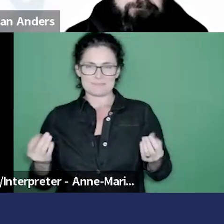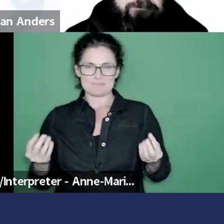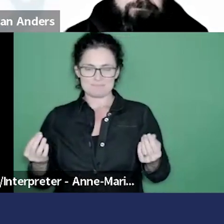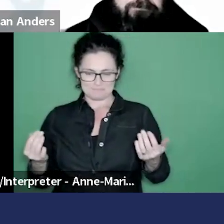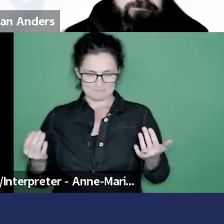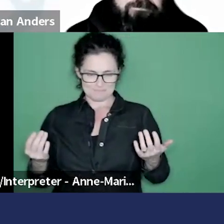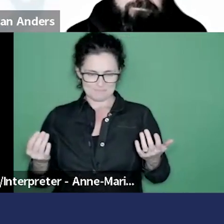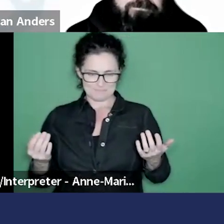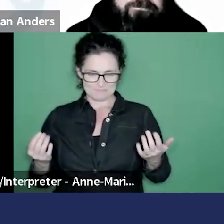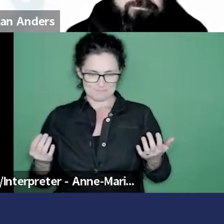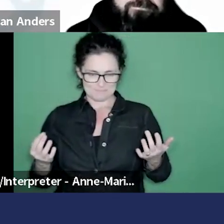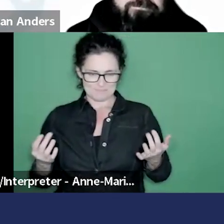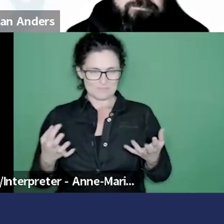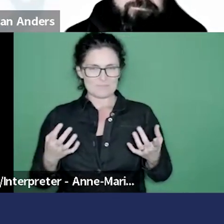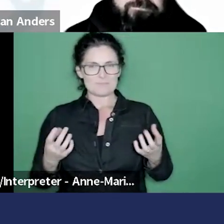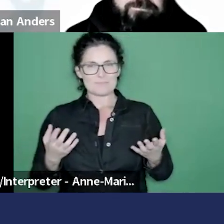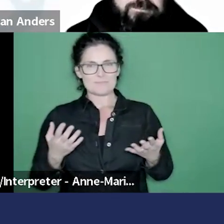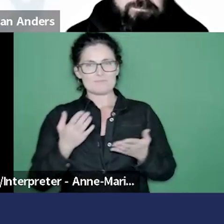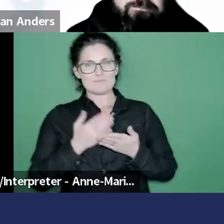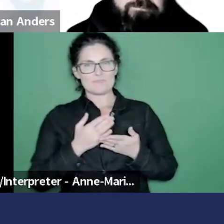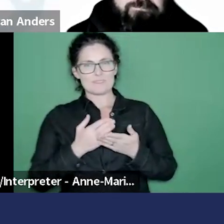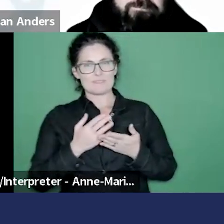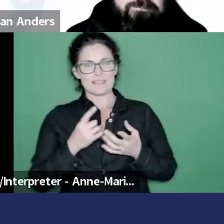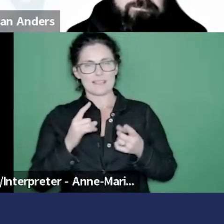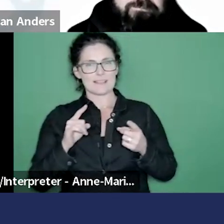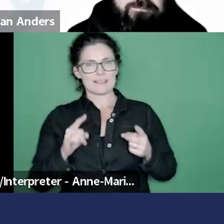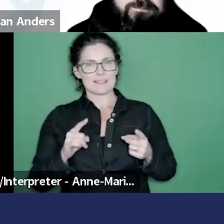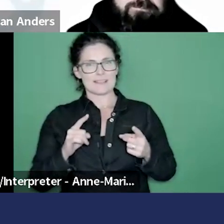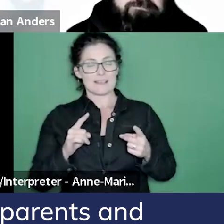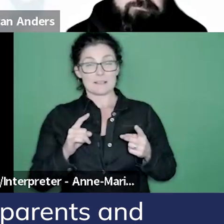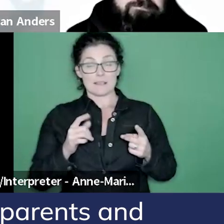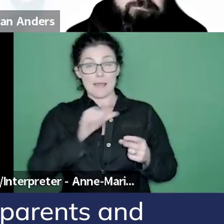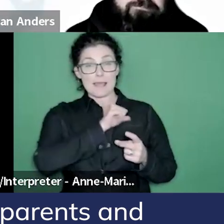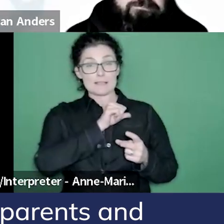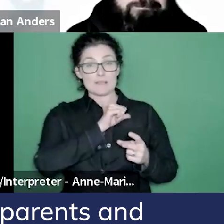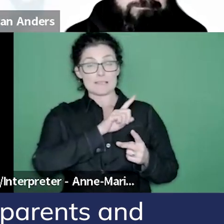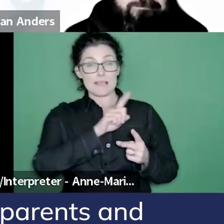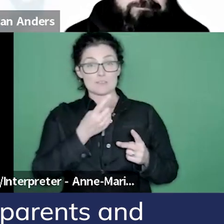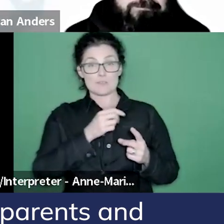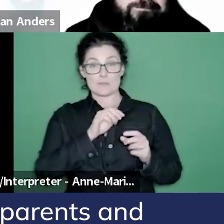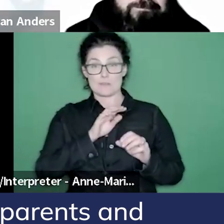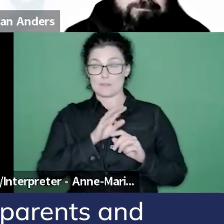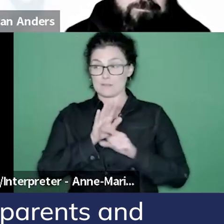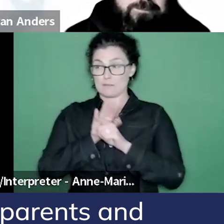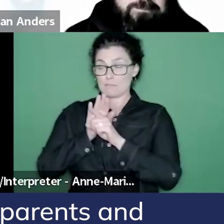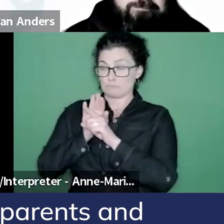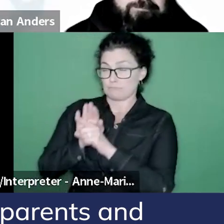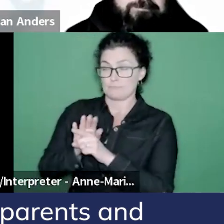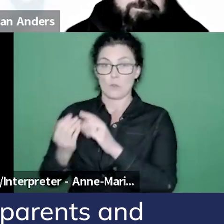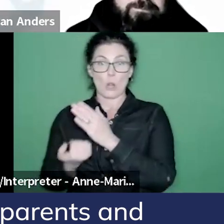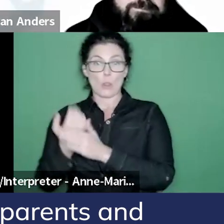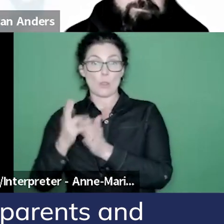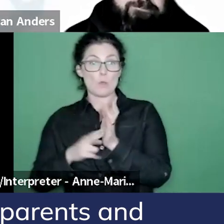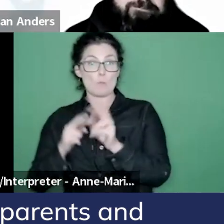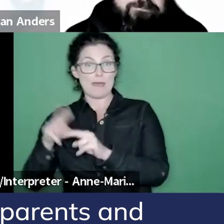It's so unbelievable how much unreal expectations we put on new parents and also